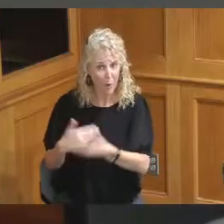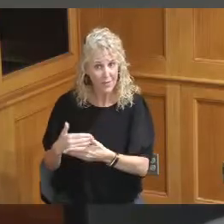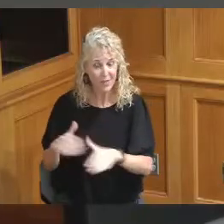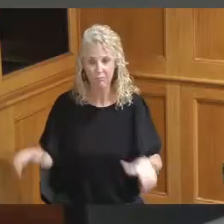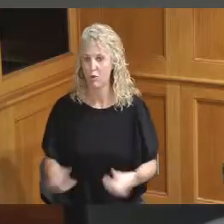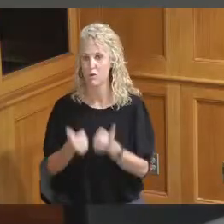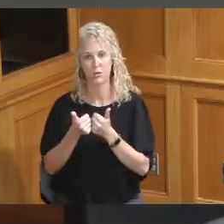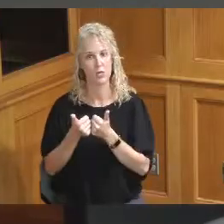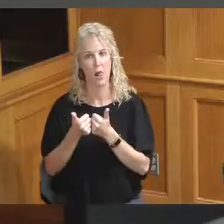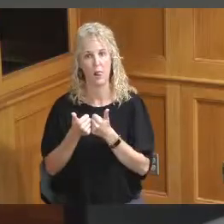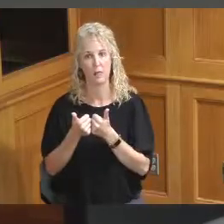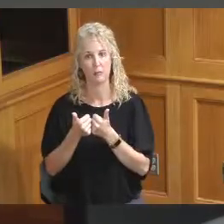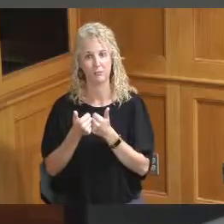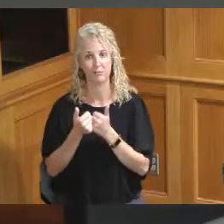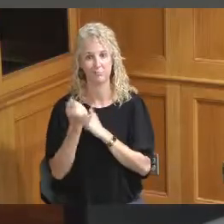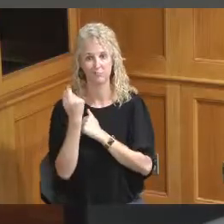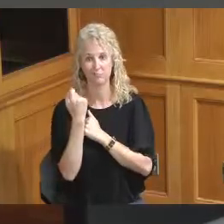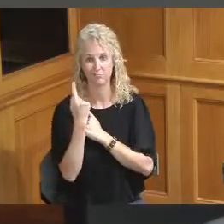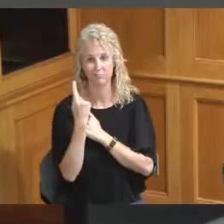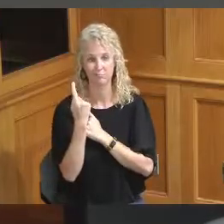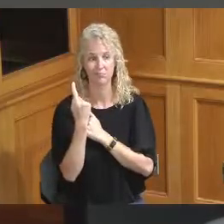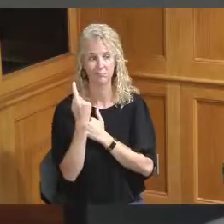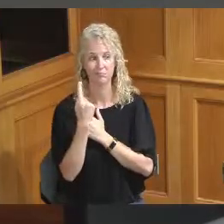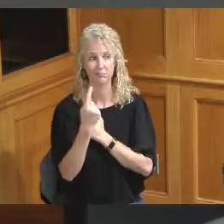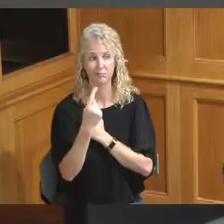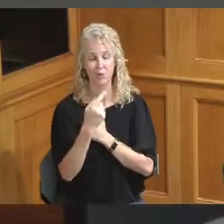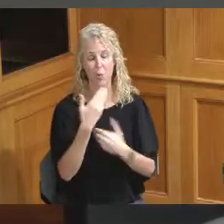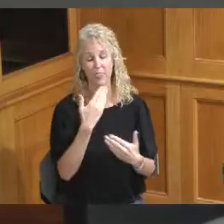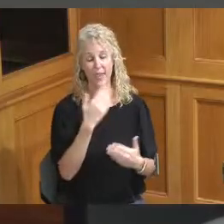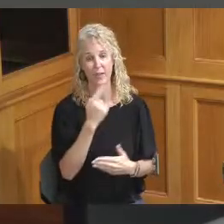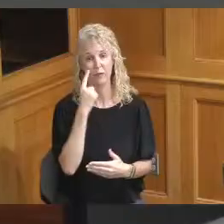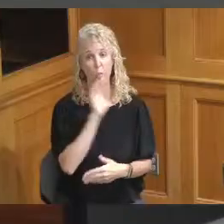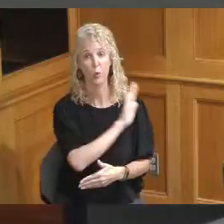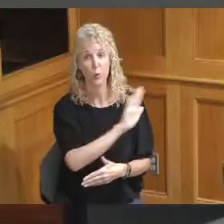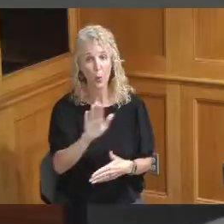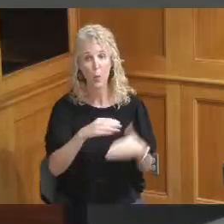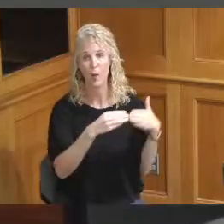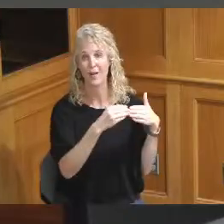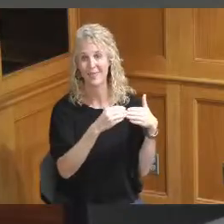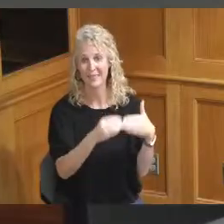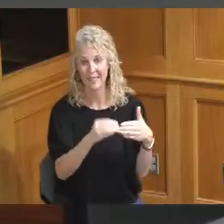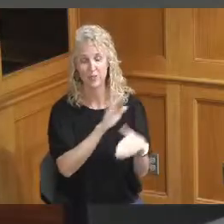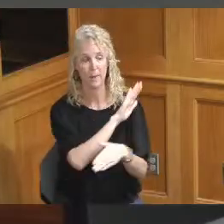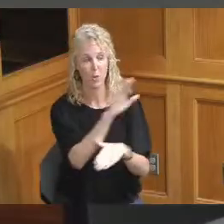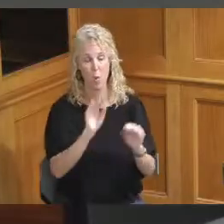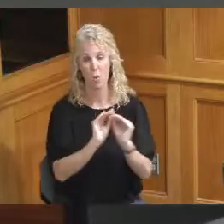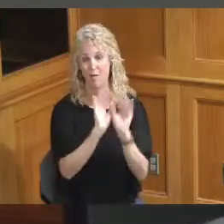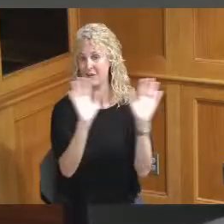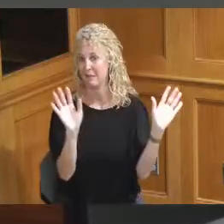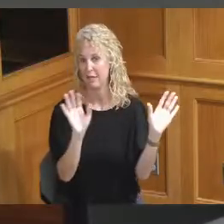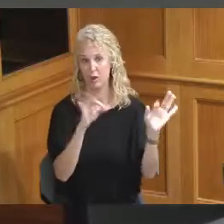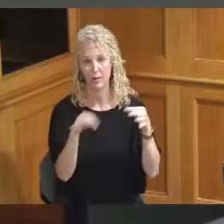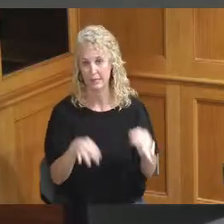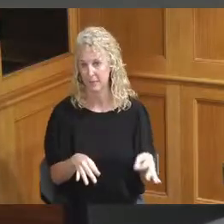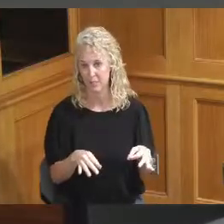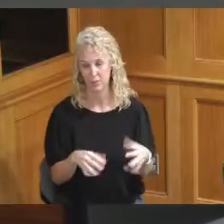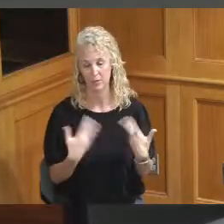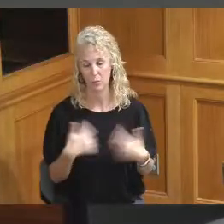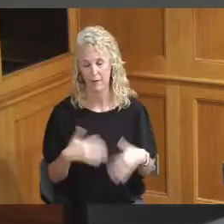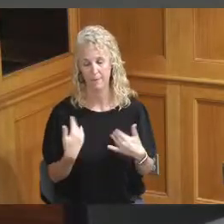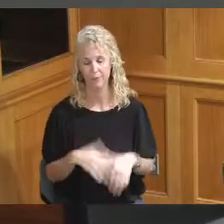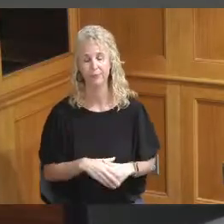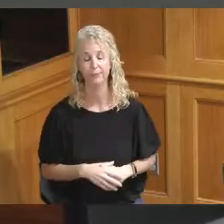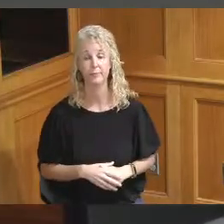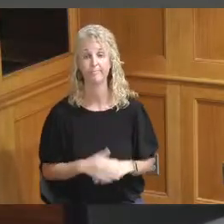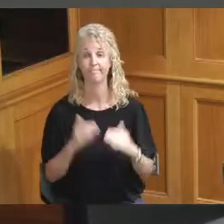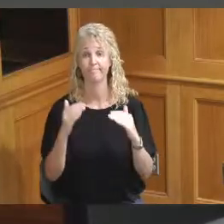in the context of the policy guidance set by the board. So I thank you for that, because without that clarity, we would not be able to provide a recommendation for you today.